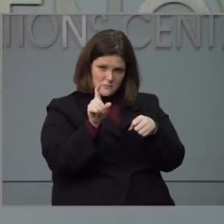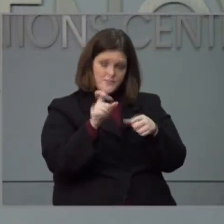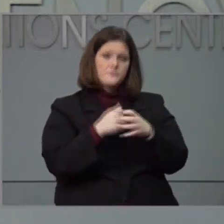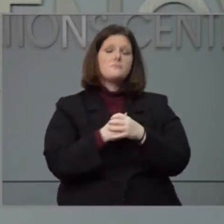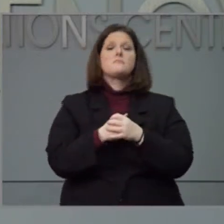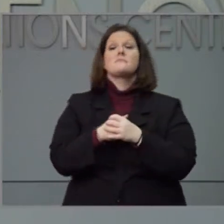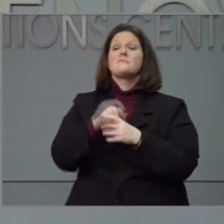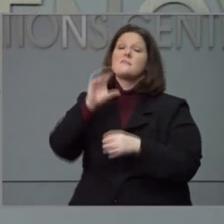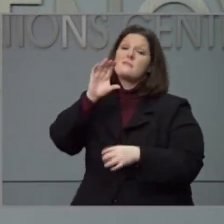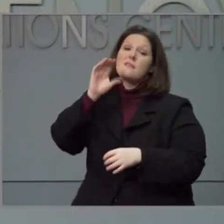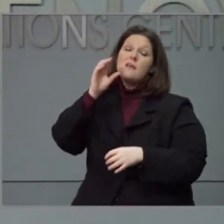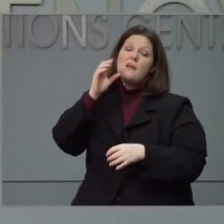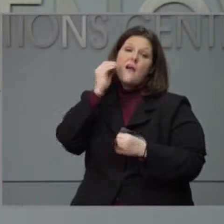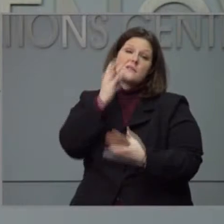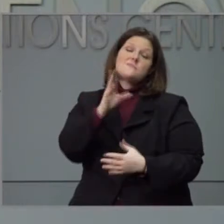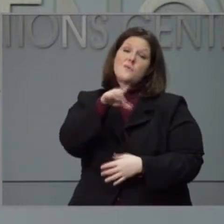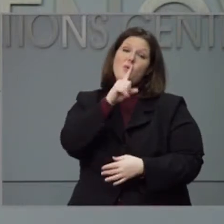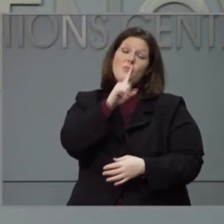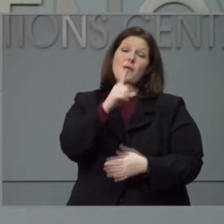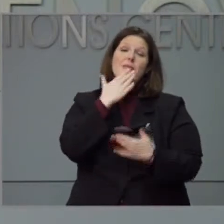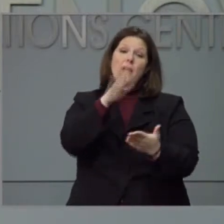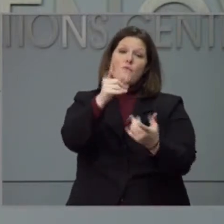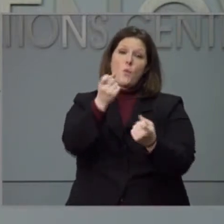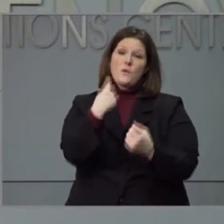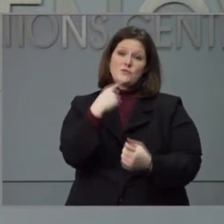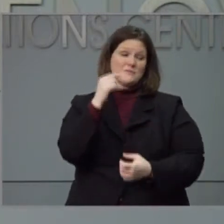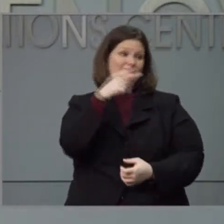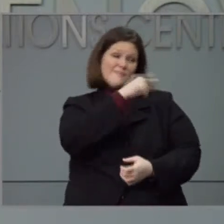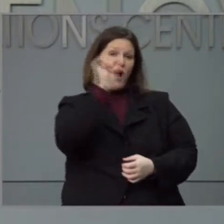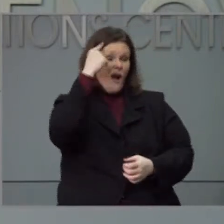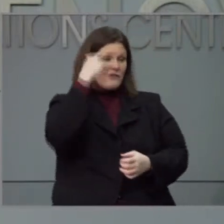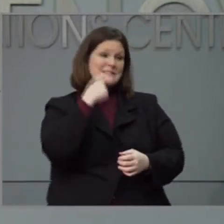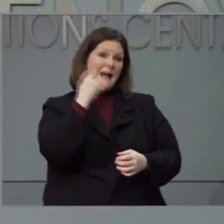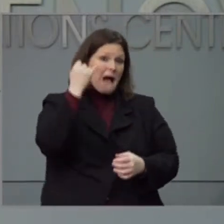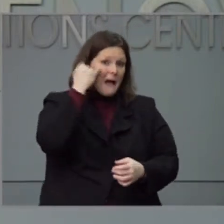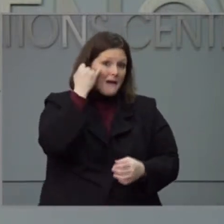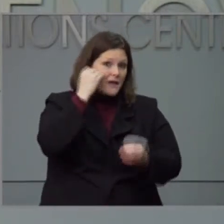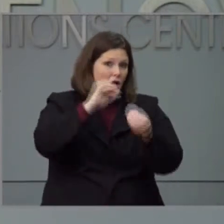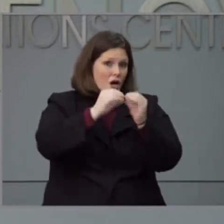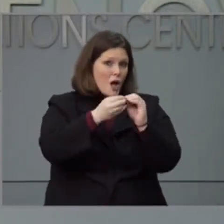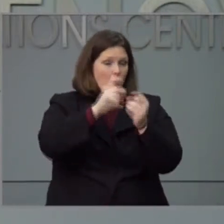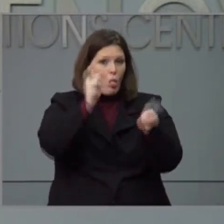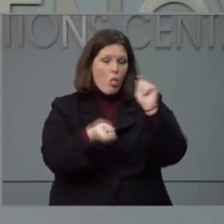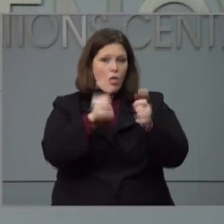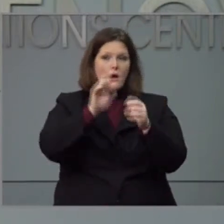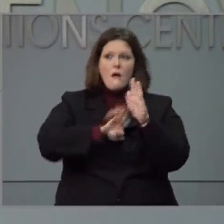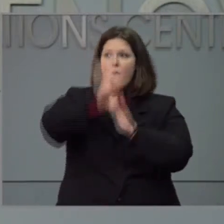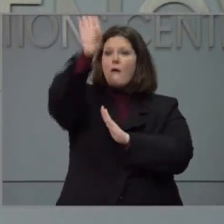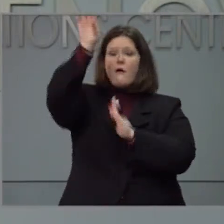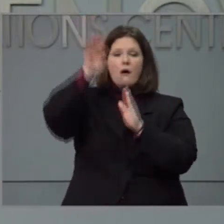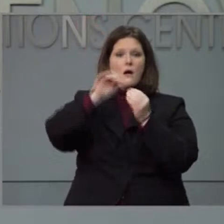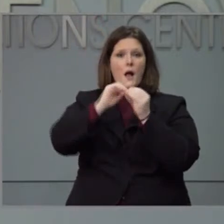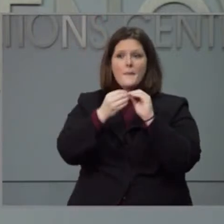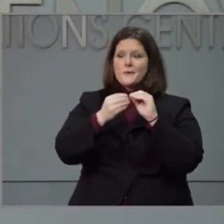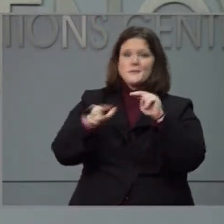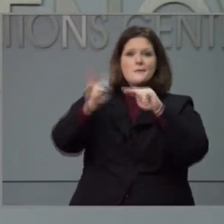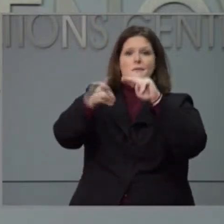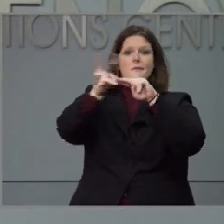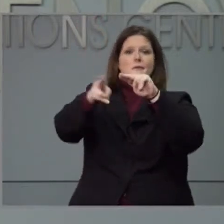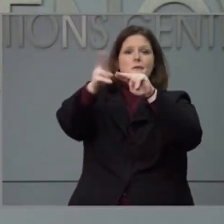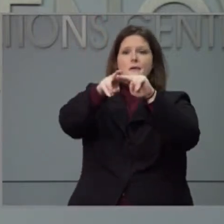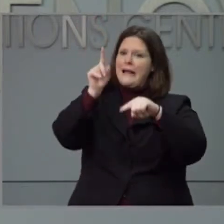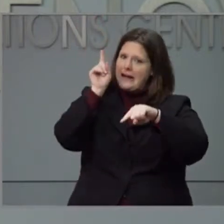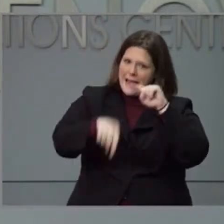said repeatedly that if our trends cannot stay stable, and if we see that we are overwhelming our